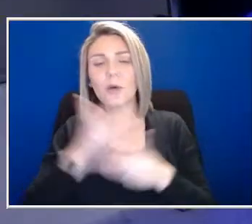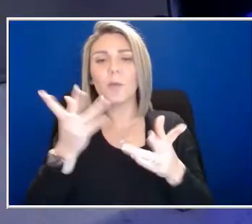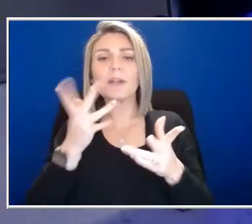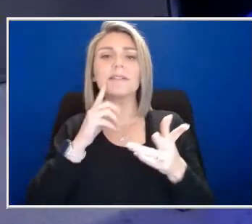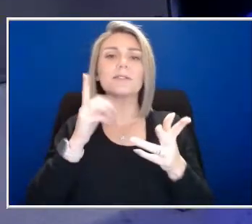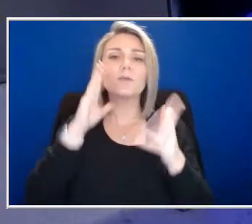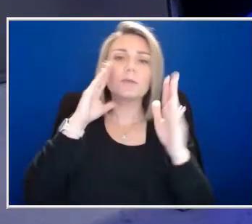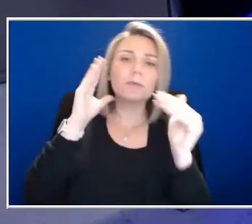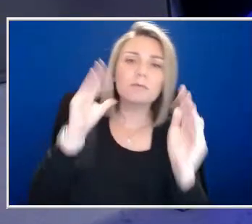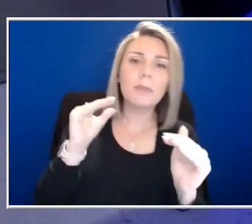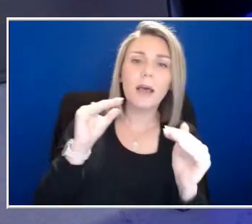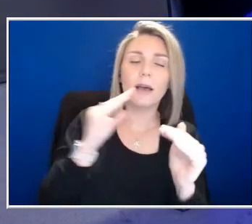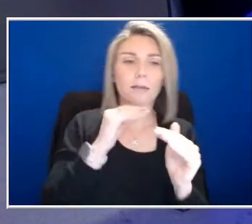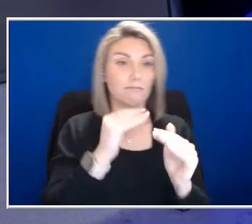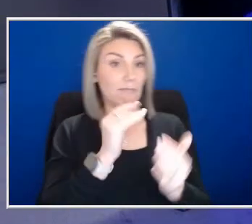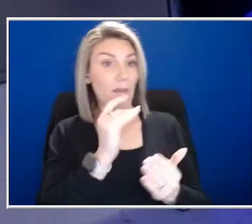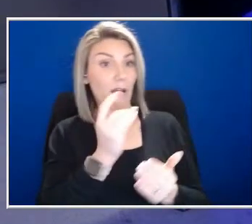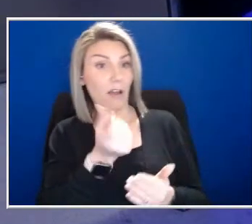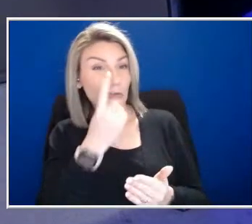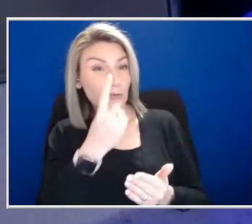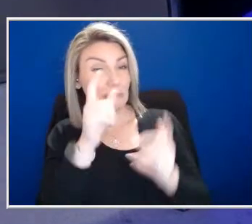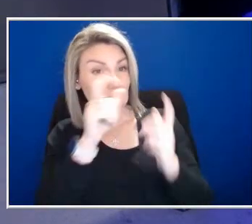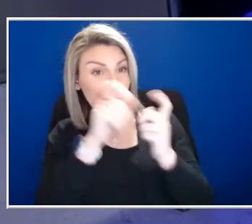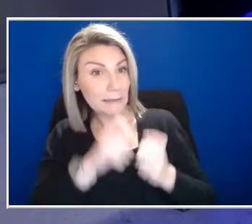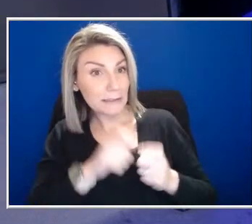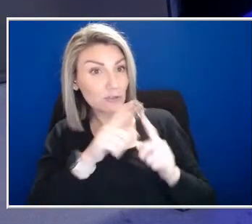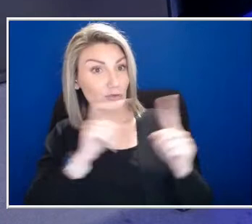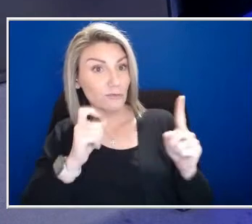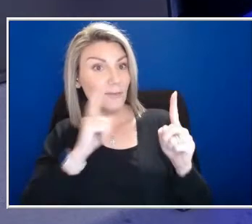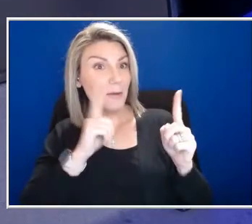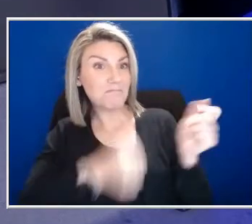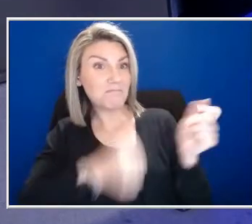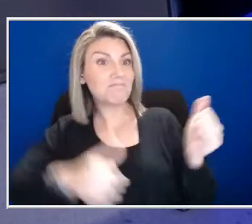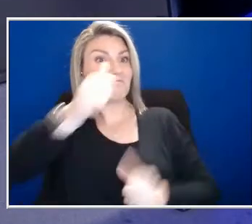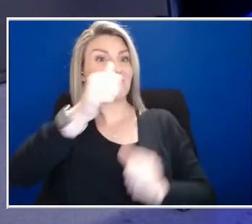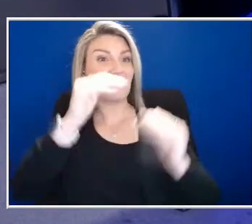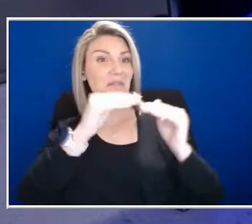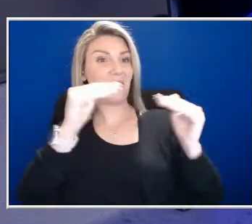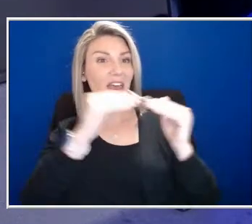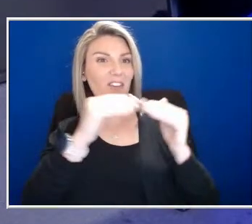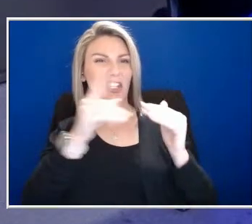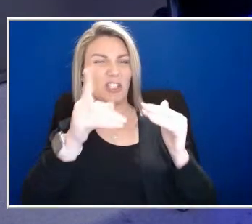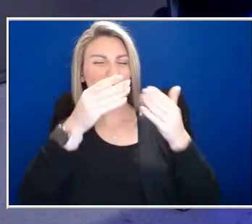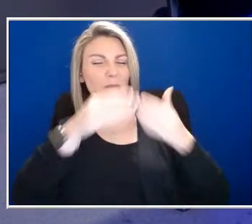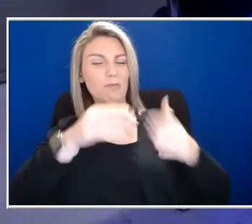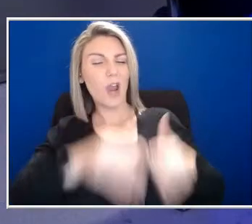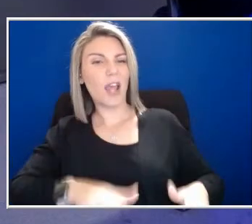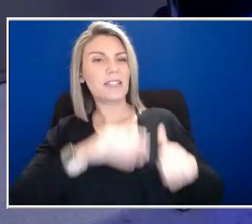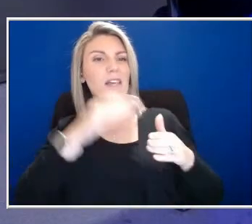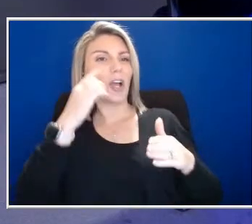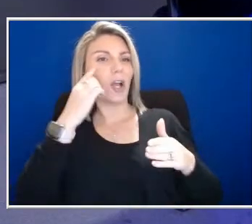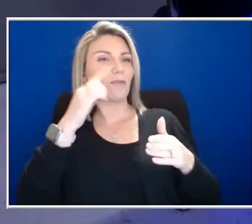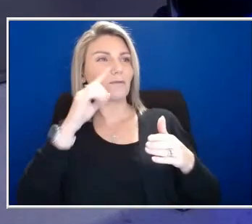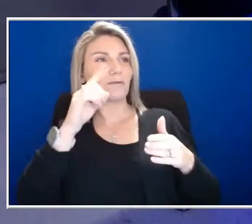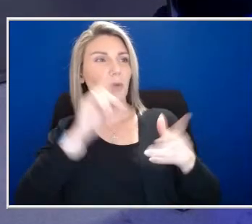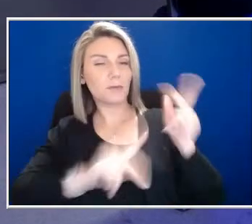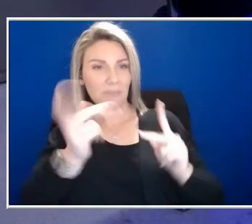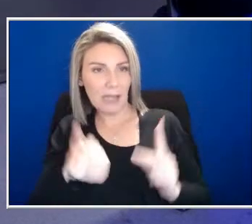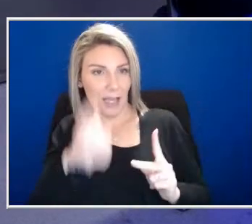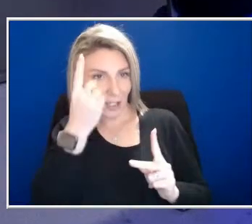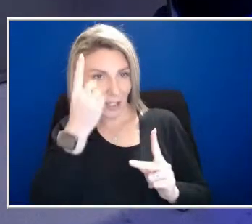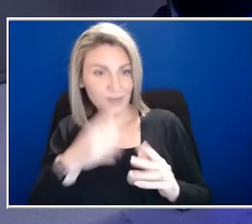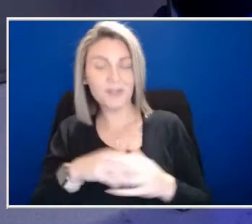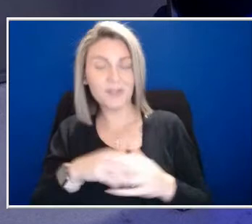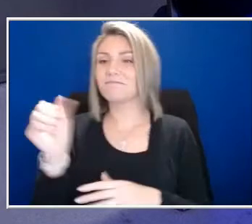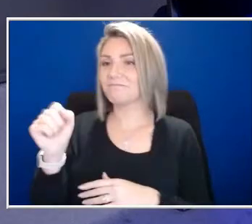understand the details behind what they've been told from kind of a higher level, and you're trying, kind of breaking it down for the regular person and patient. Certainly.